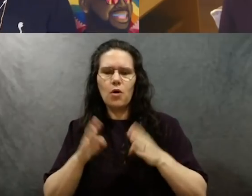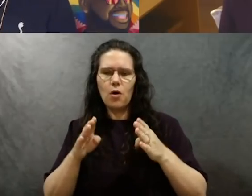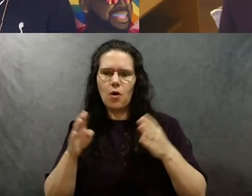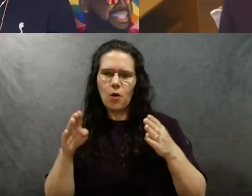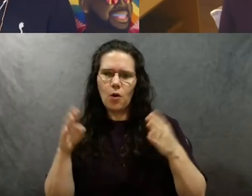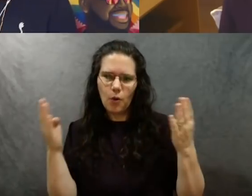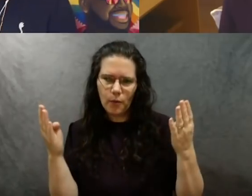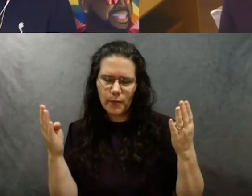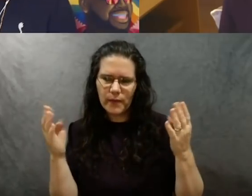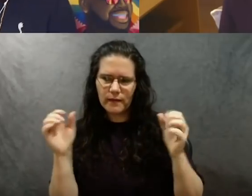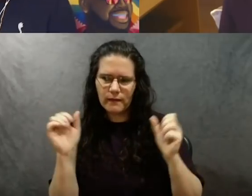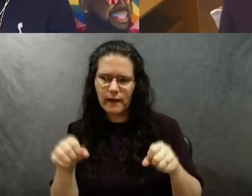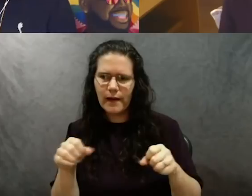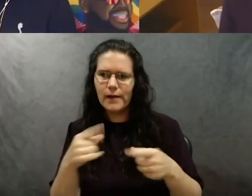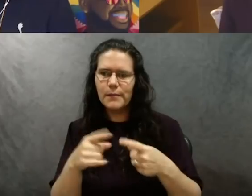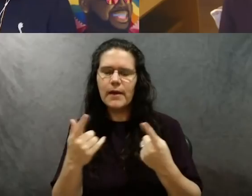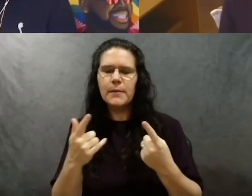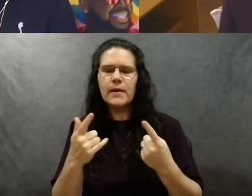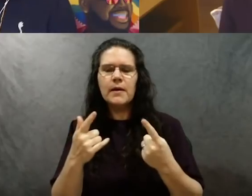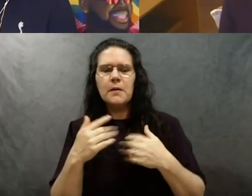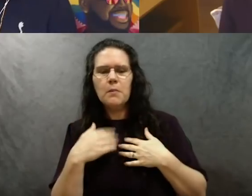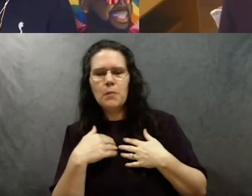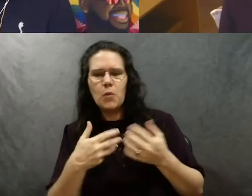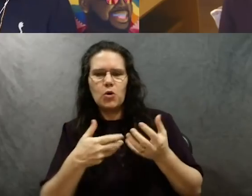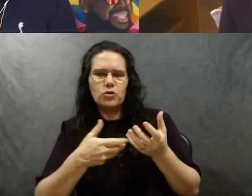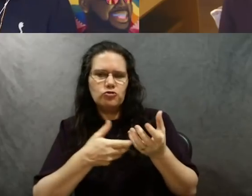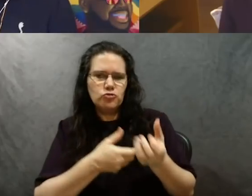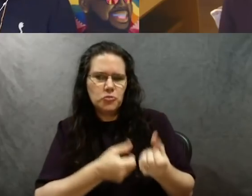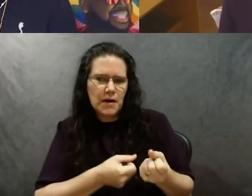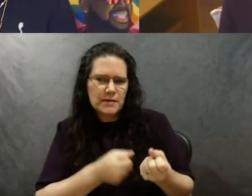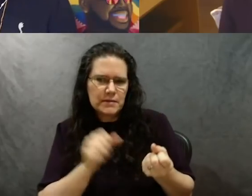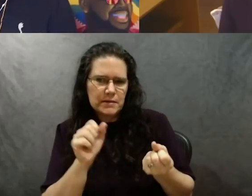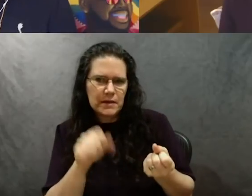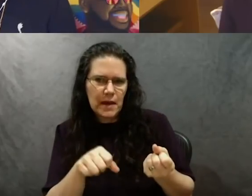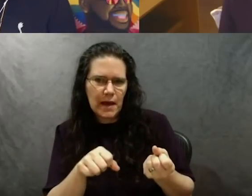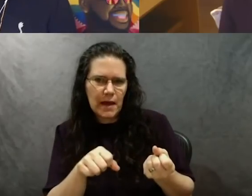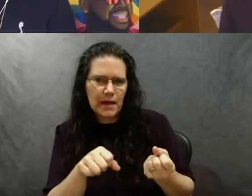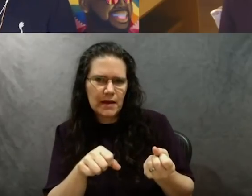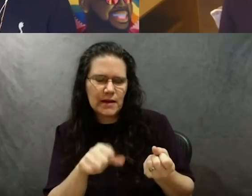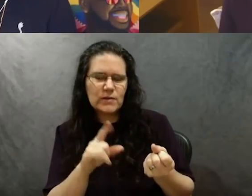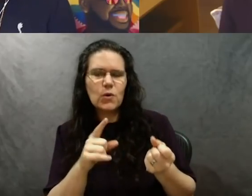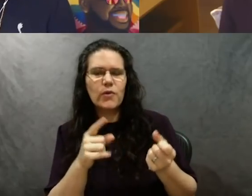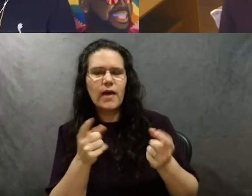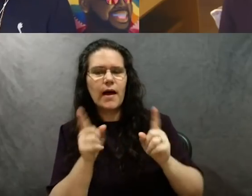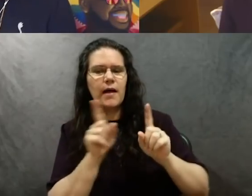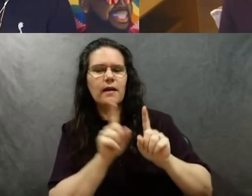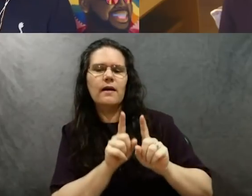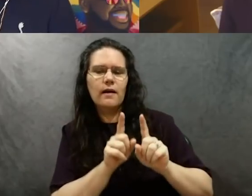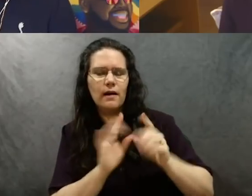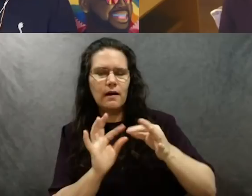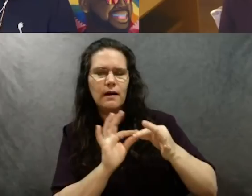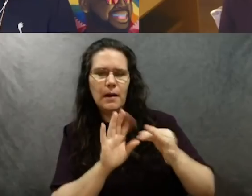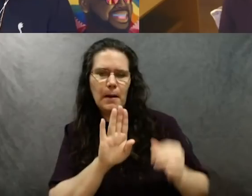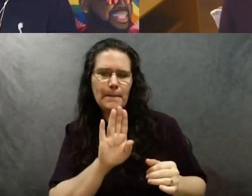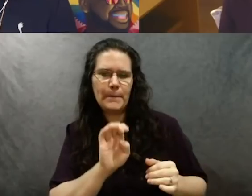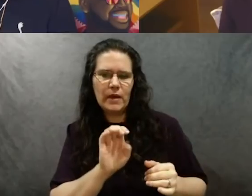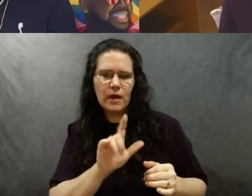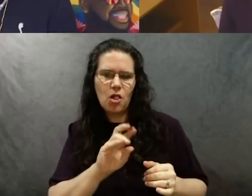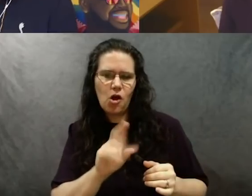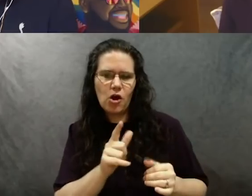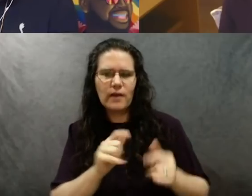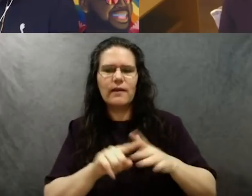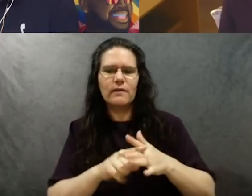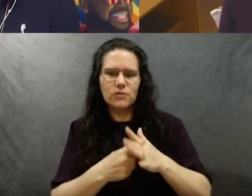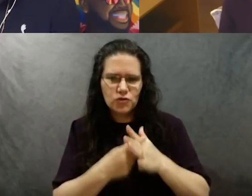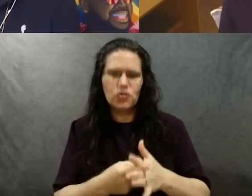They begin to let down their guard, you know, and that closeness, that belonging can begin, you know. And of